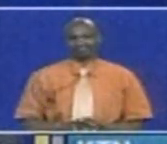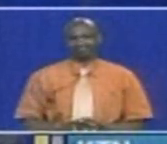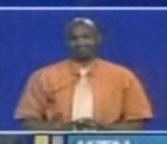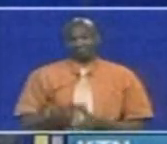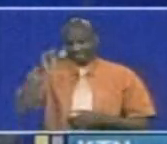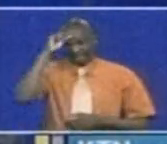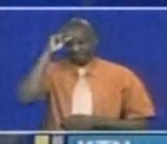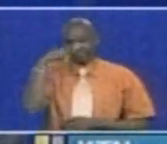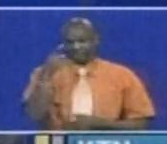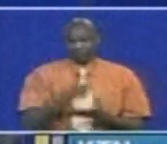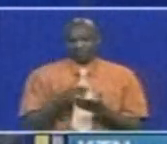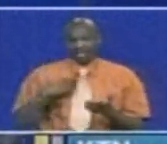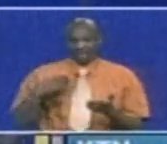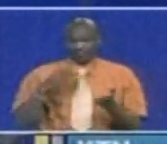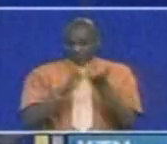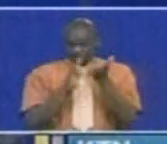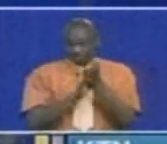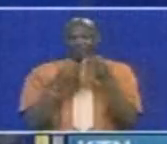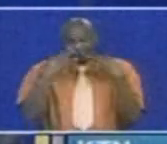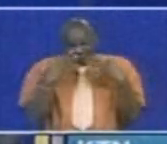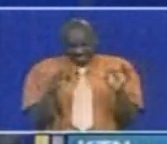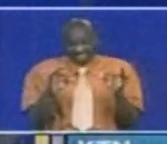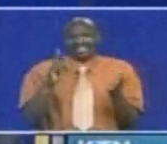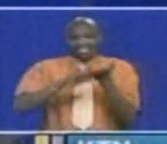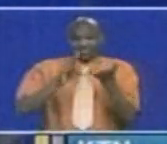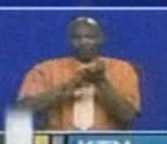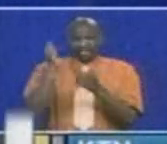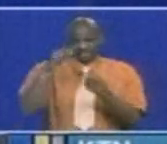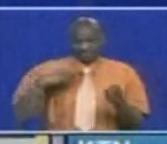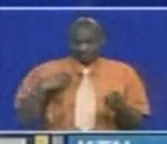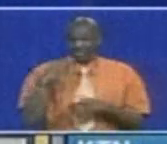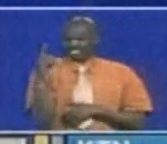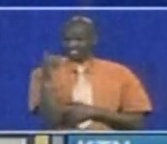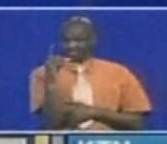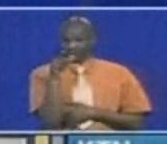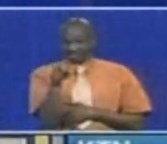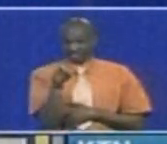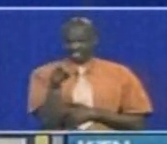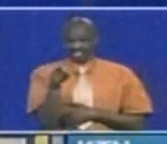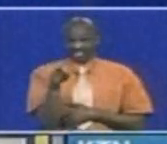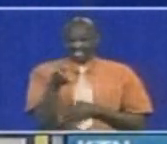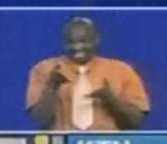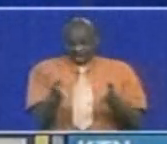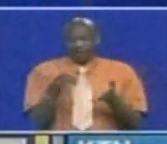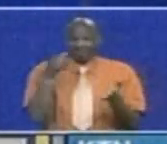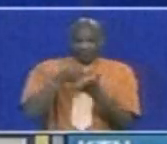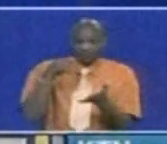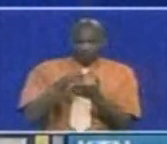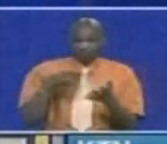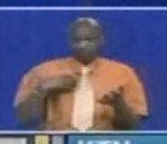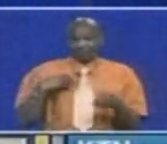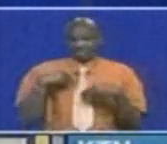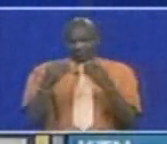The government says the proposed fresh registration of all Kenyans in a digital database will not initially involve the issuance